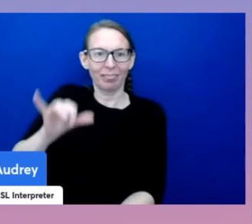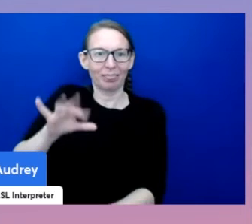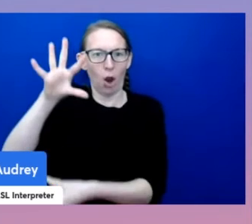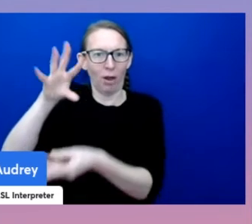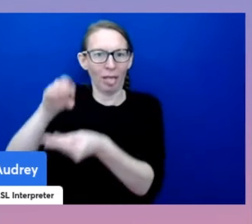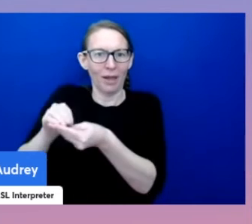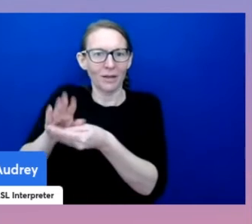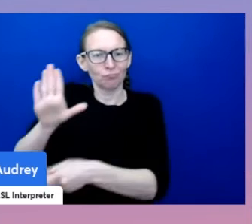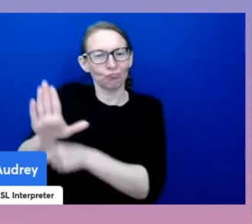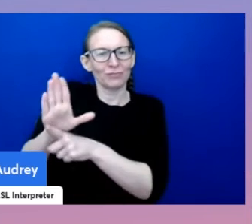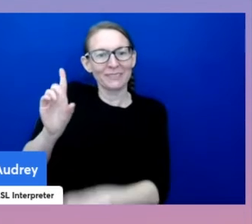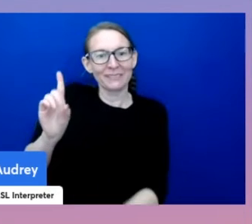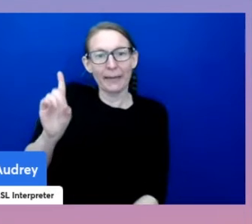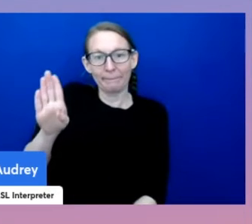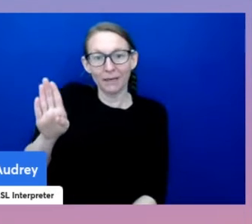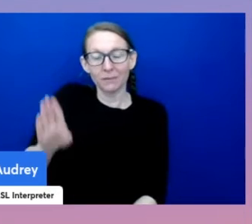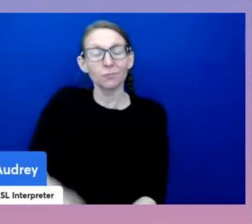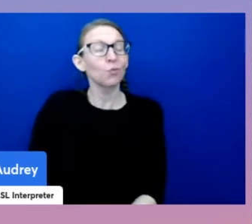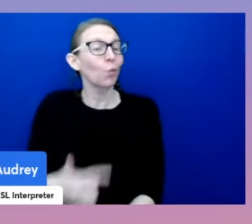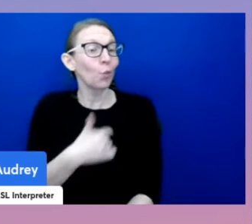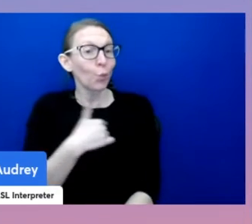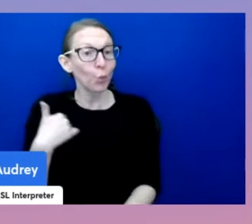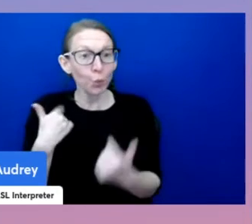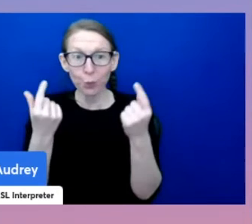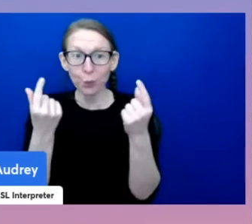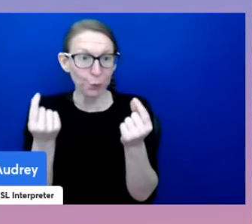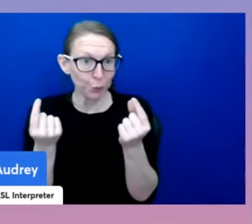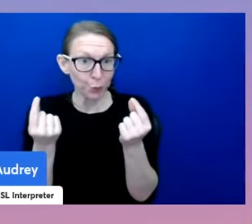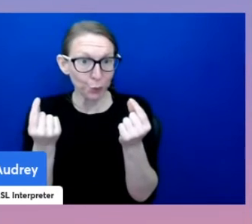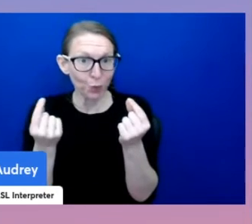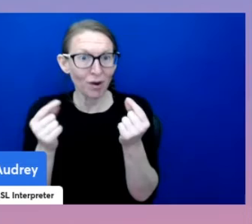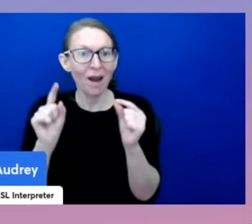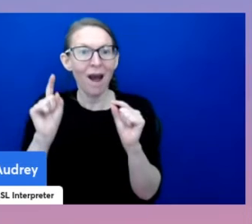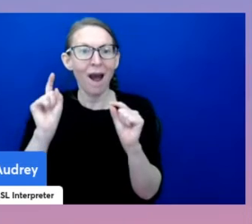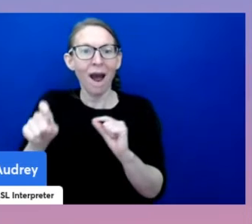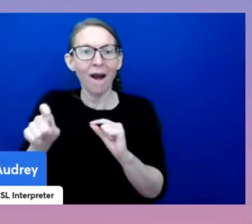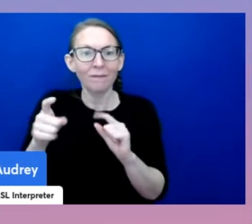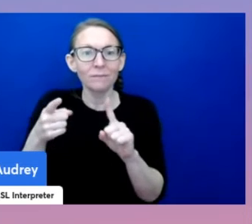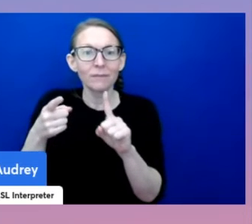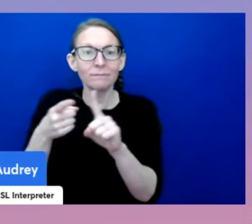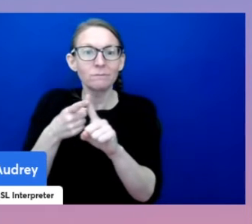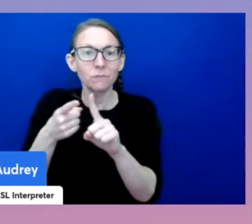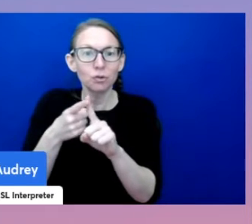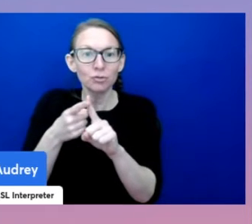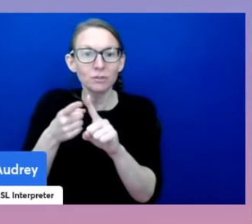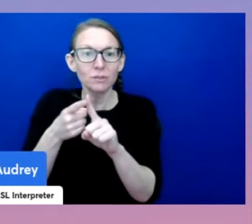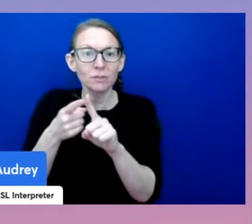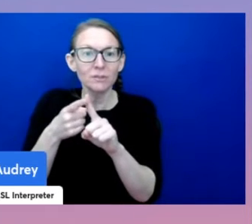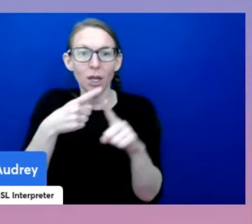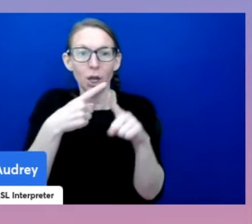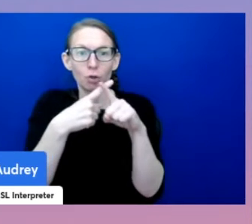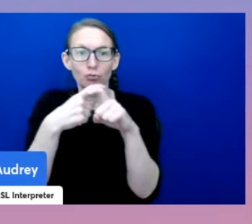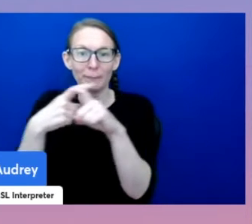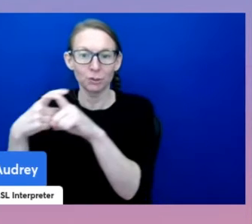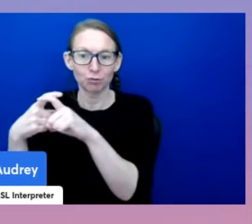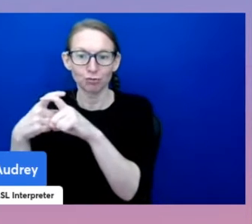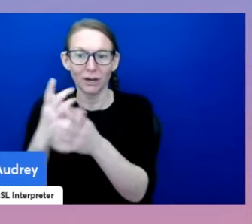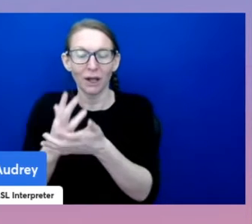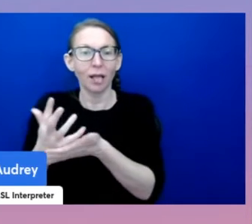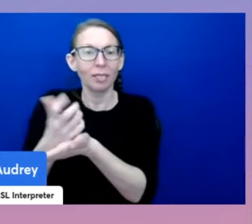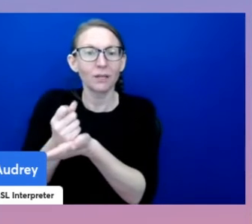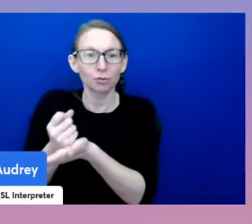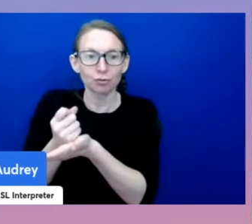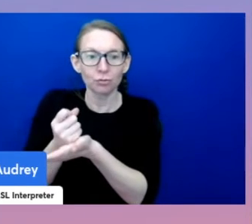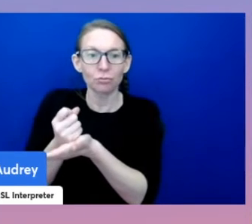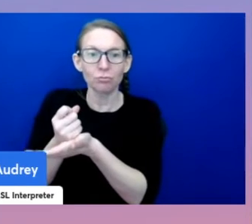database. So what we need to do, I have to clear first. The first one, encryption. Encryption collection is the one